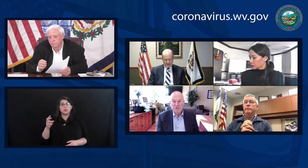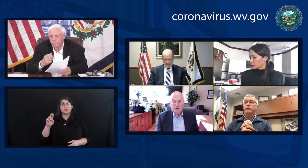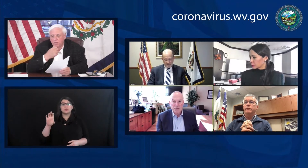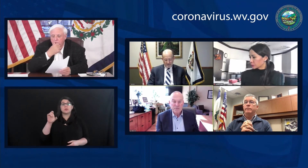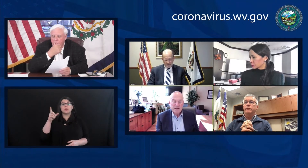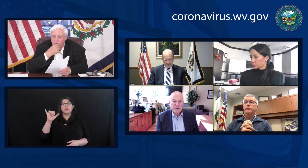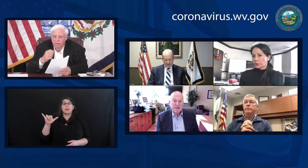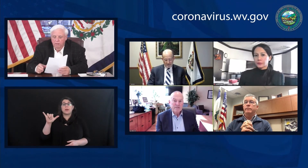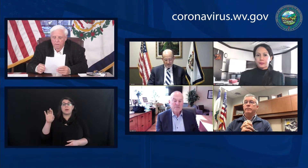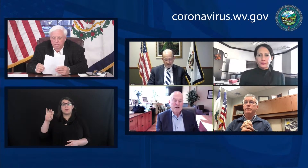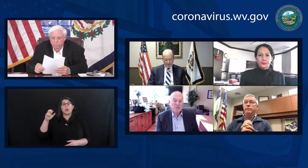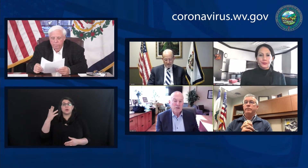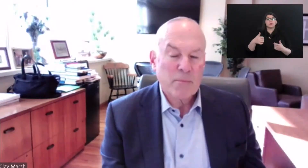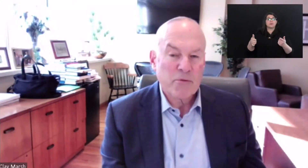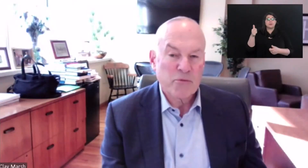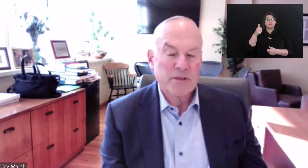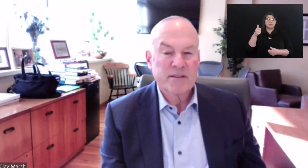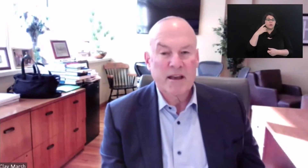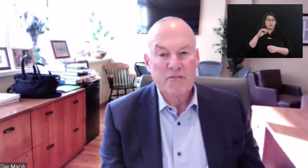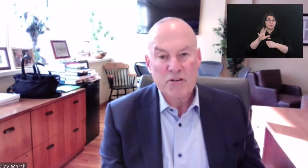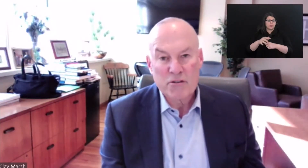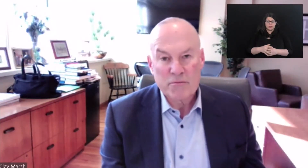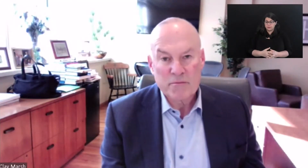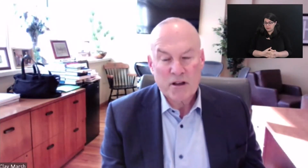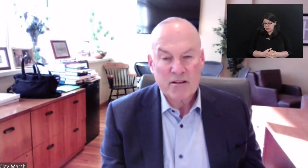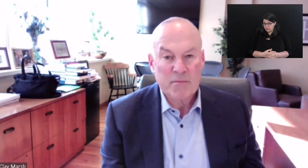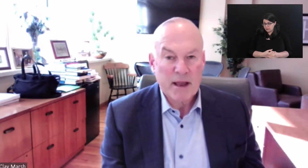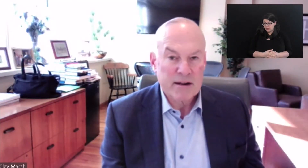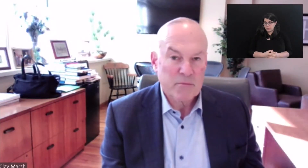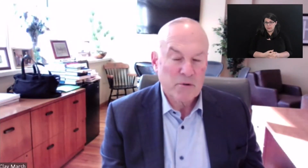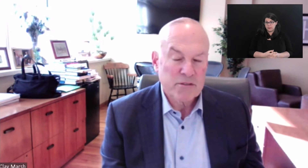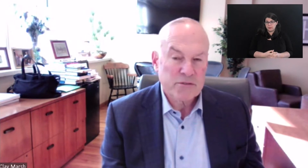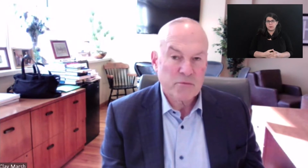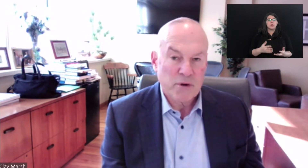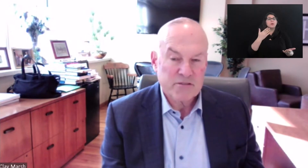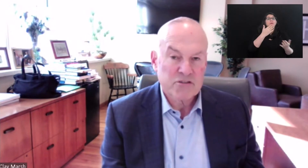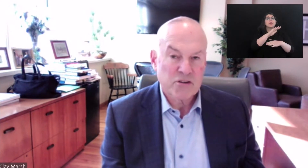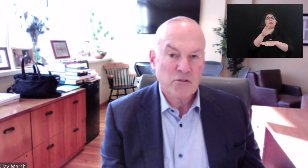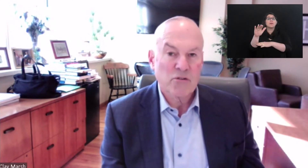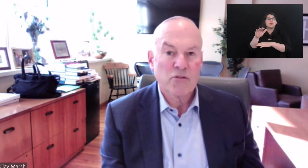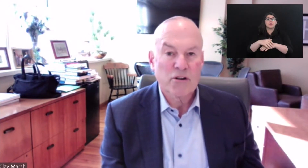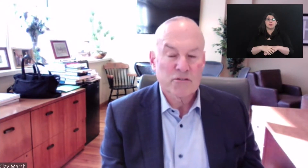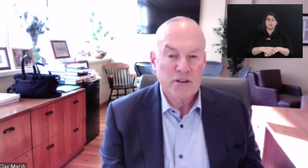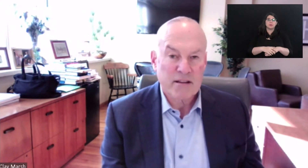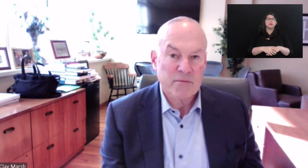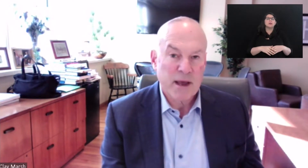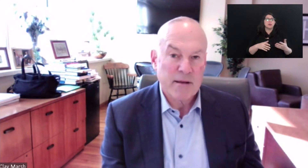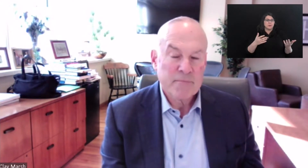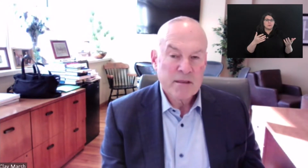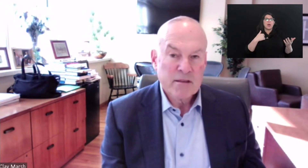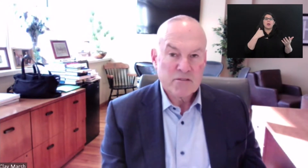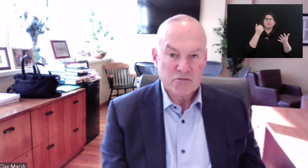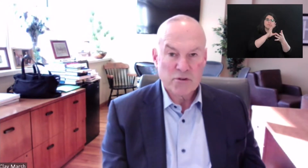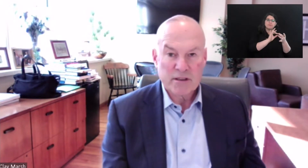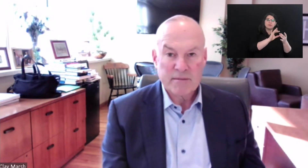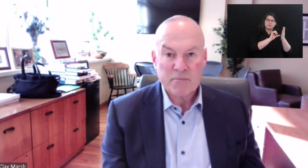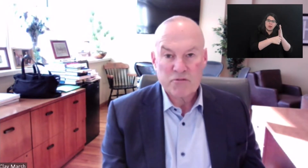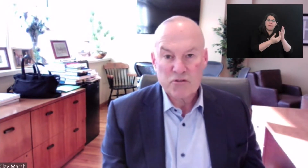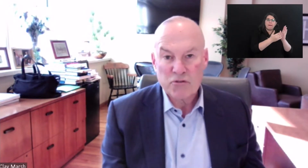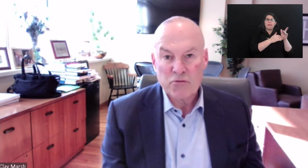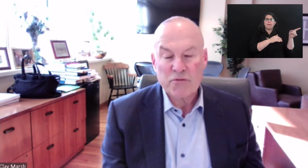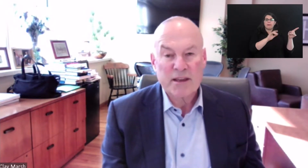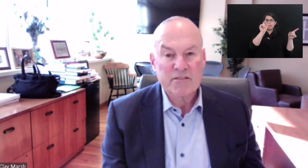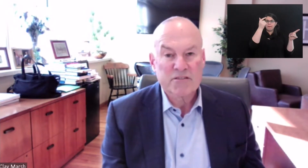good afternoon. And following up with what the governor talked about and with what General Hoyer talked about, there's